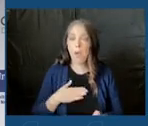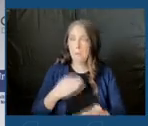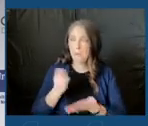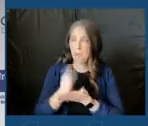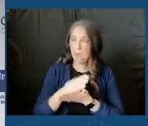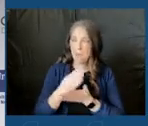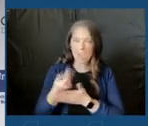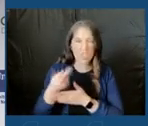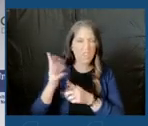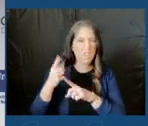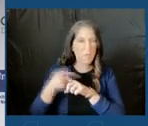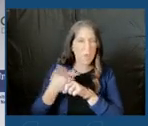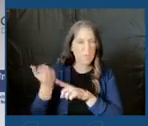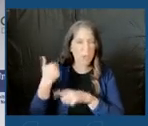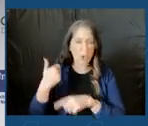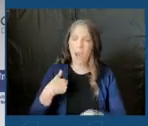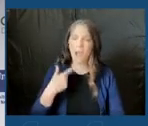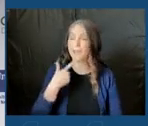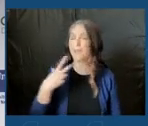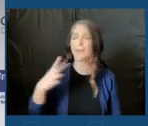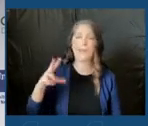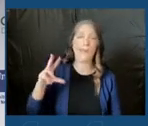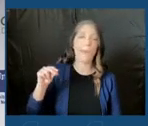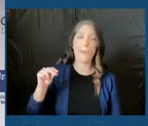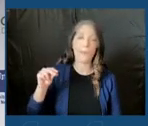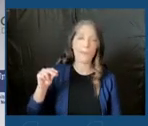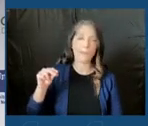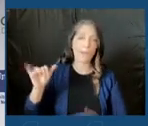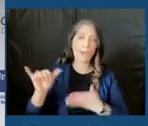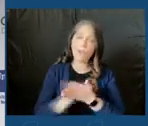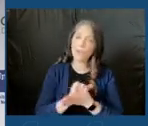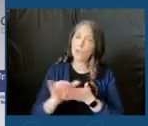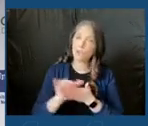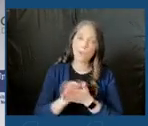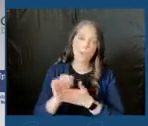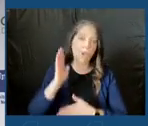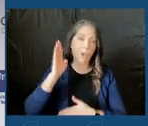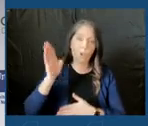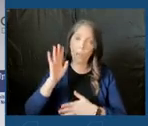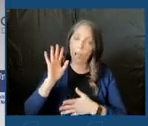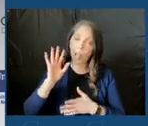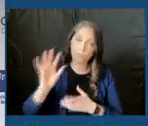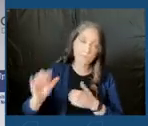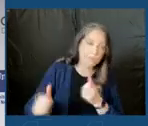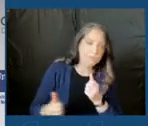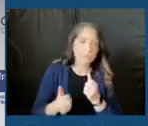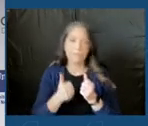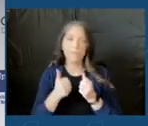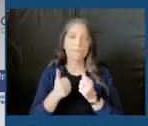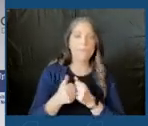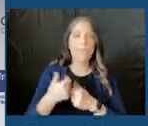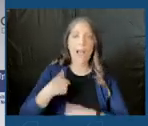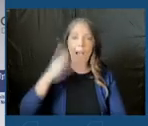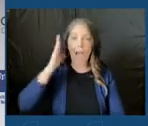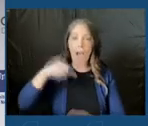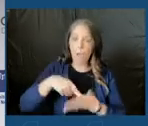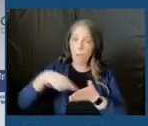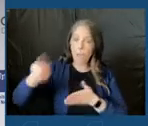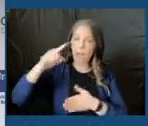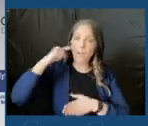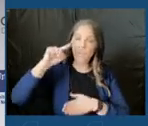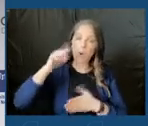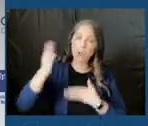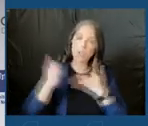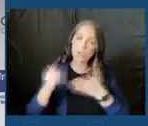no, we're going to have the state of New York step up if the federal government won't. I will pay for those services for the first year of